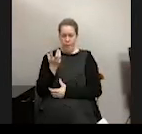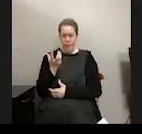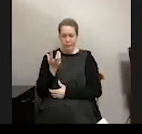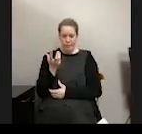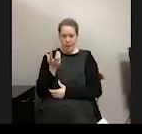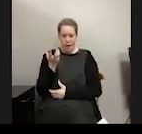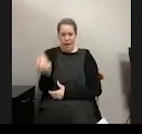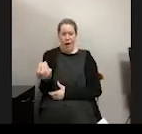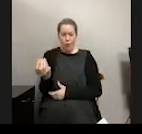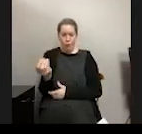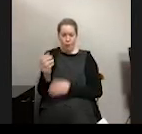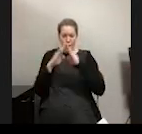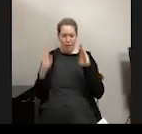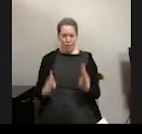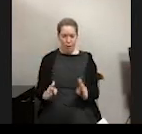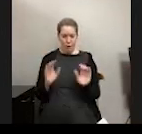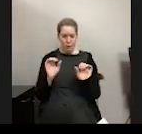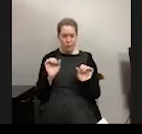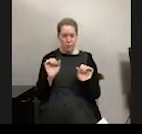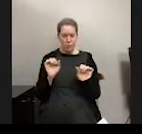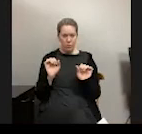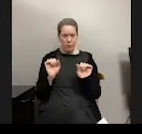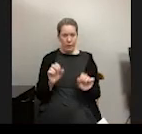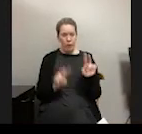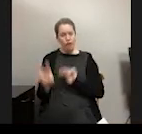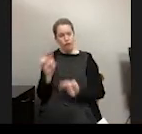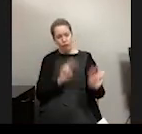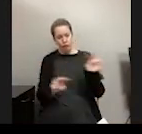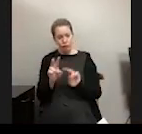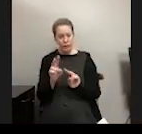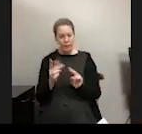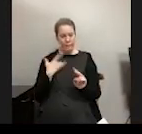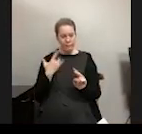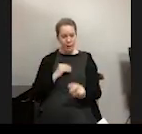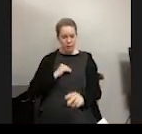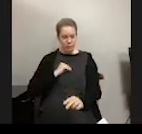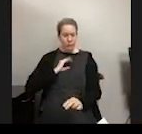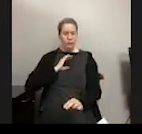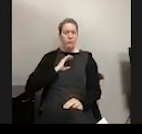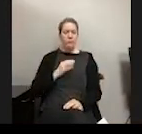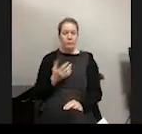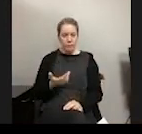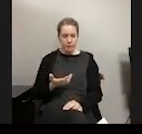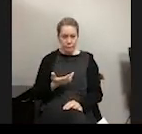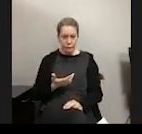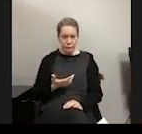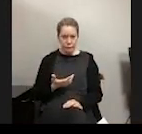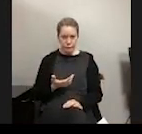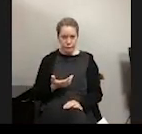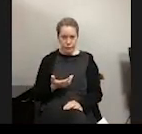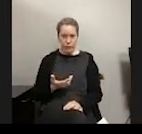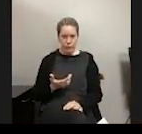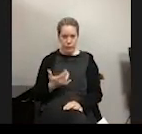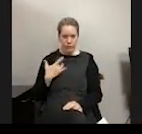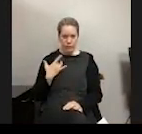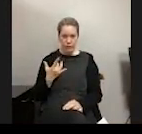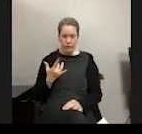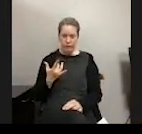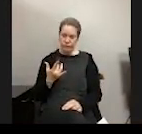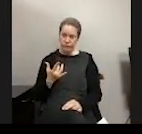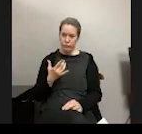do all of those things, but it actually functions better when it's supported by a really strong public realm. And